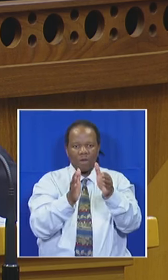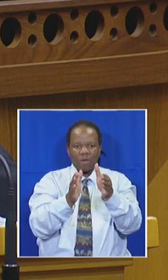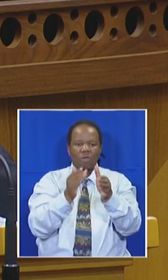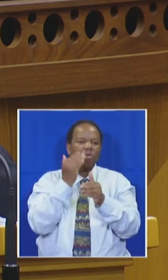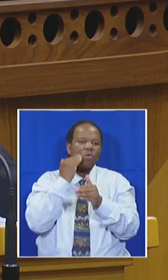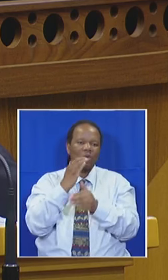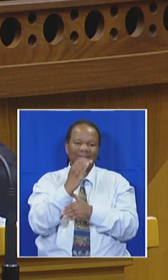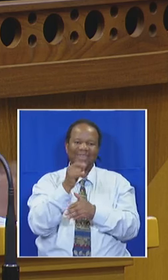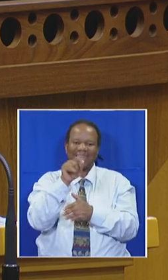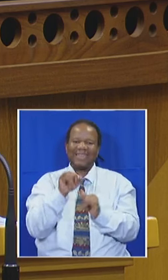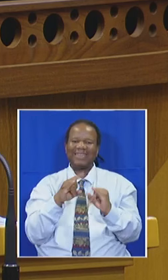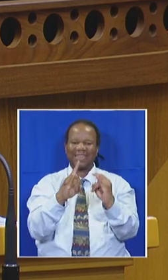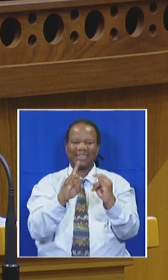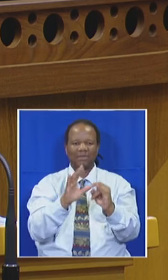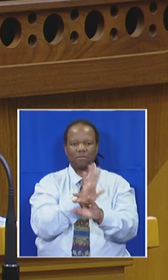as part of